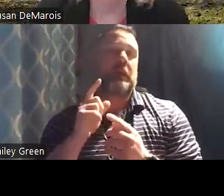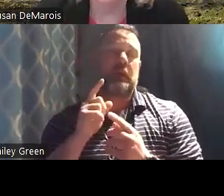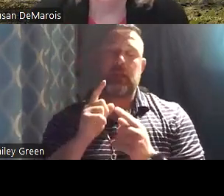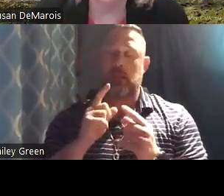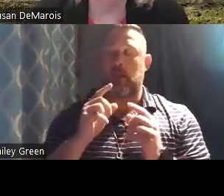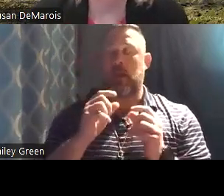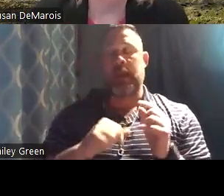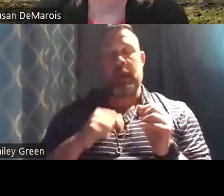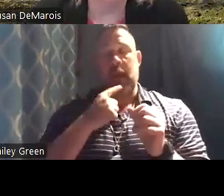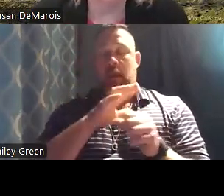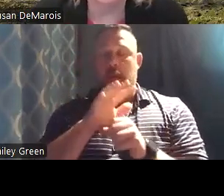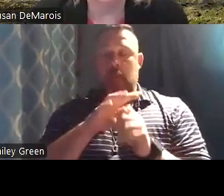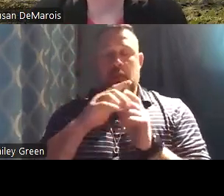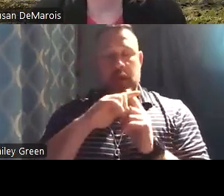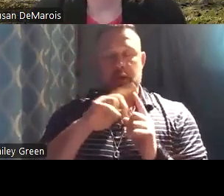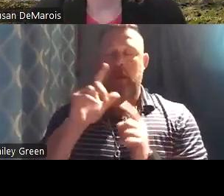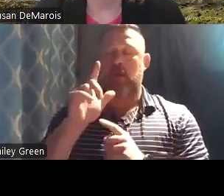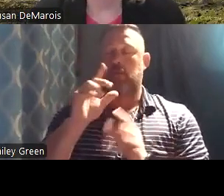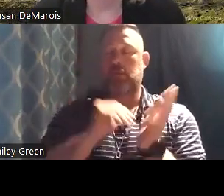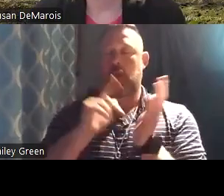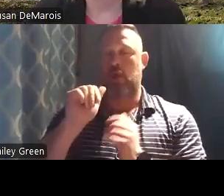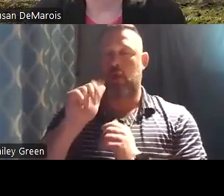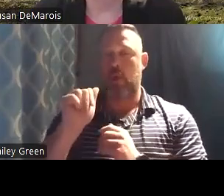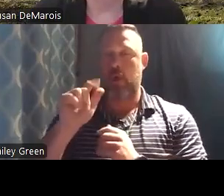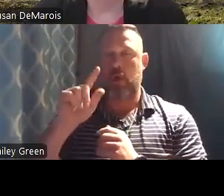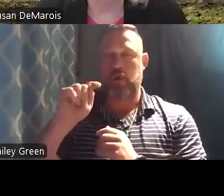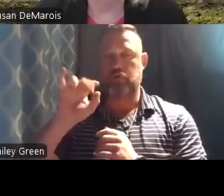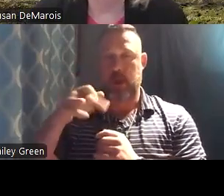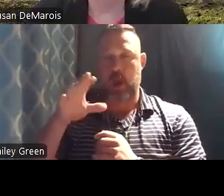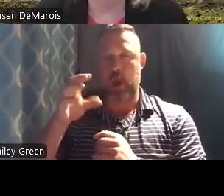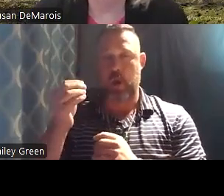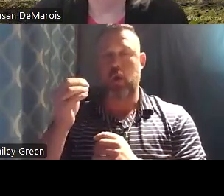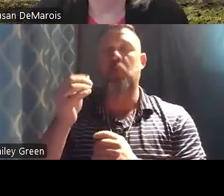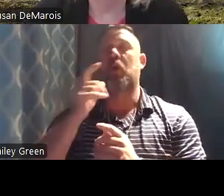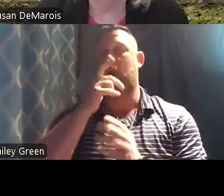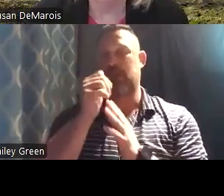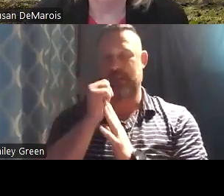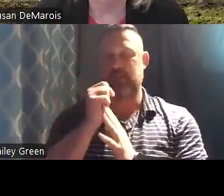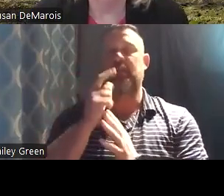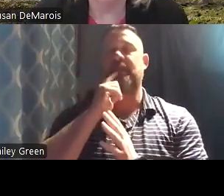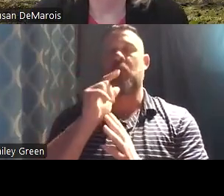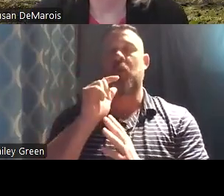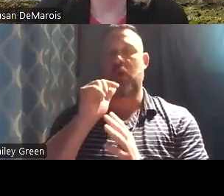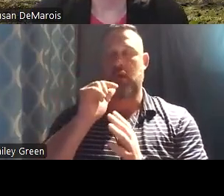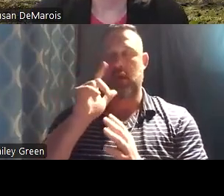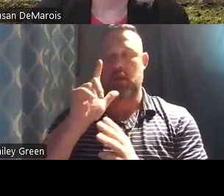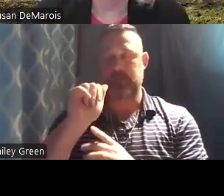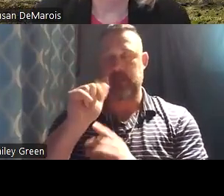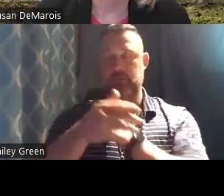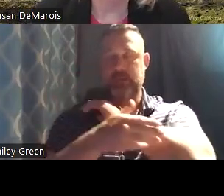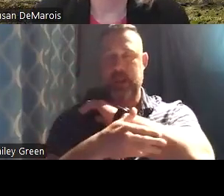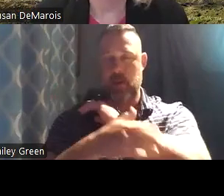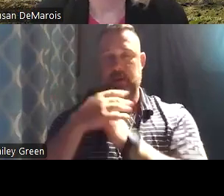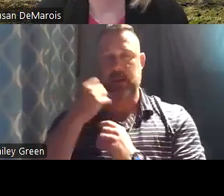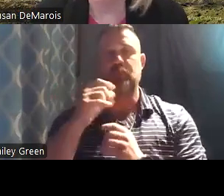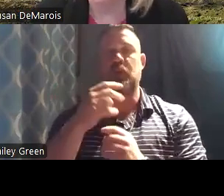things about Dr. Laura Trejo, who leads our Area Agency on Aging for Los Angeles County, and